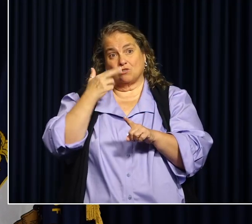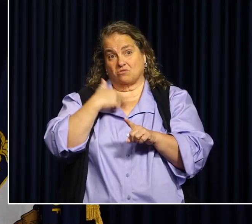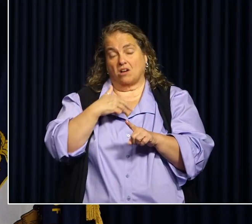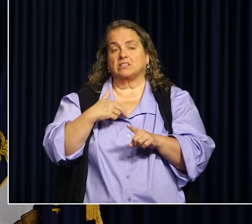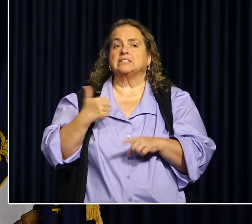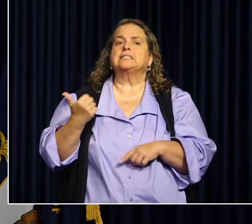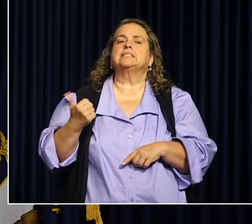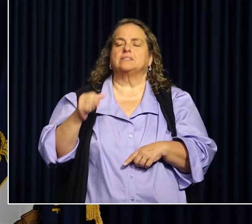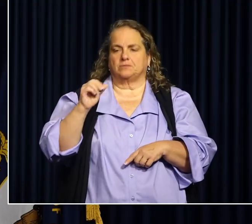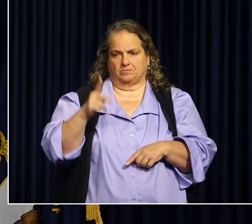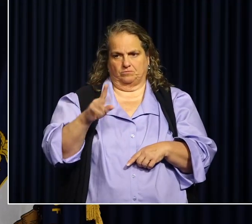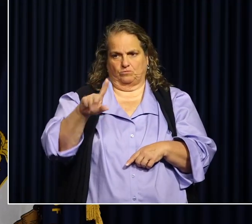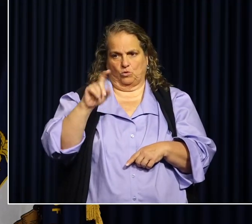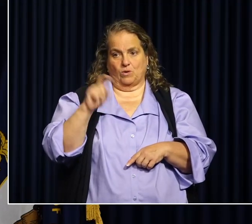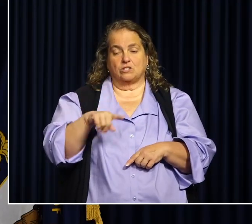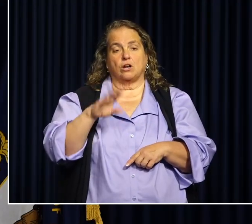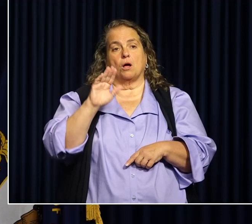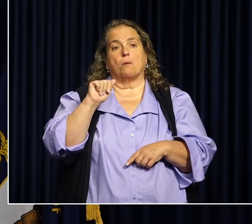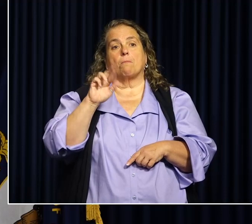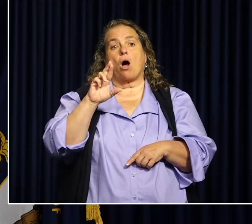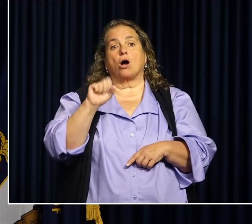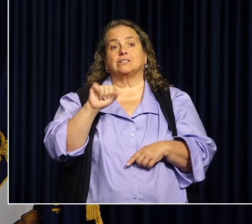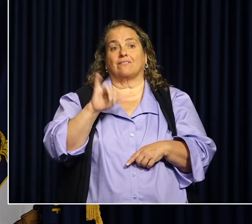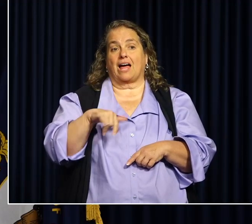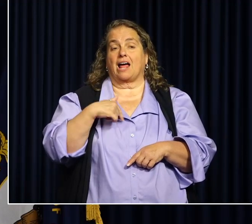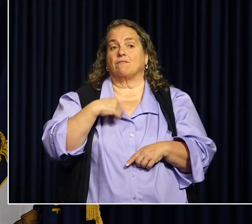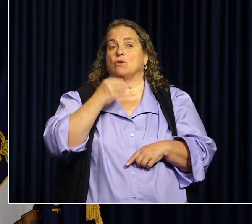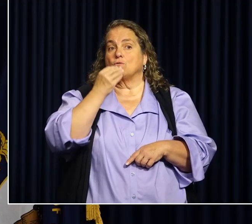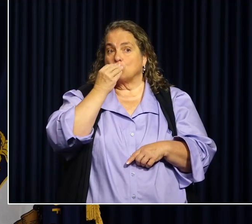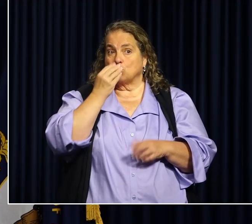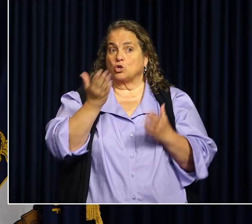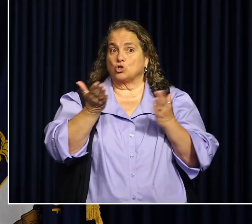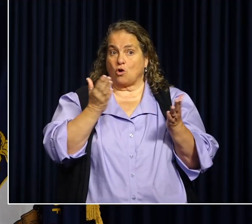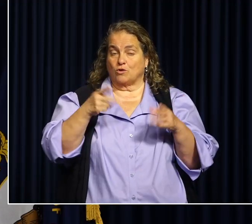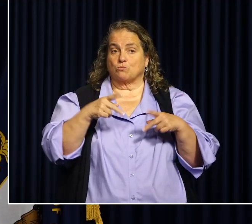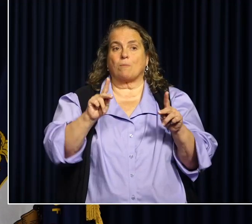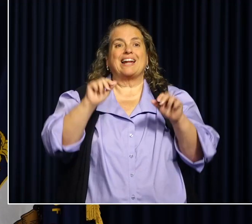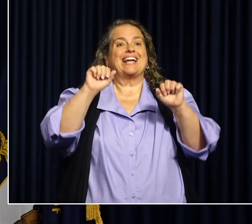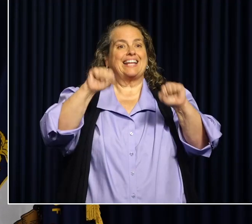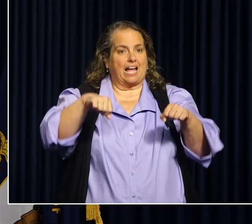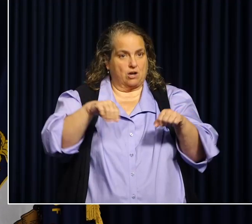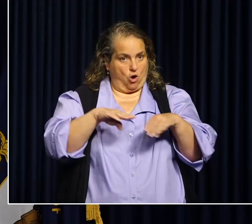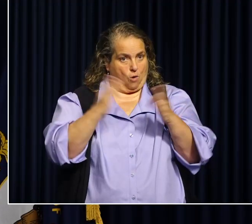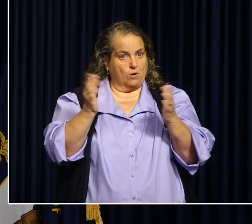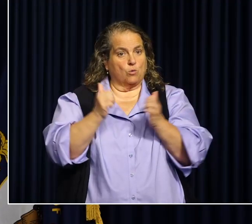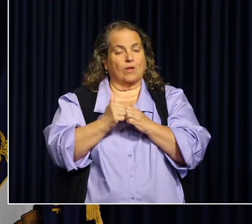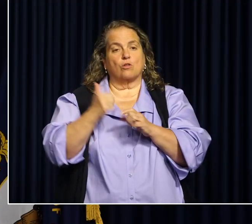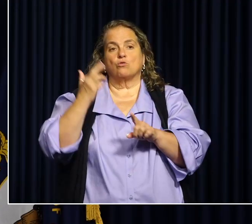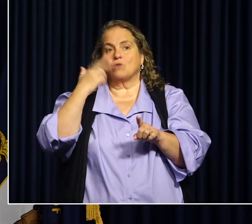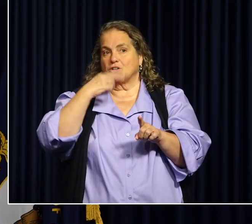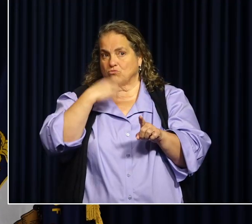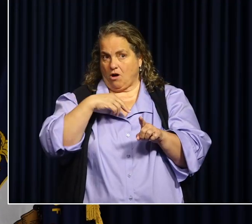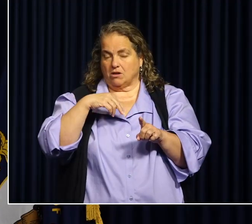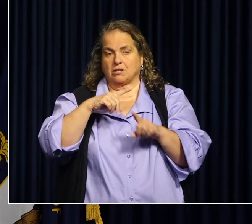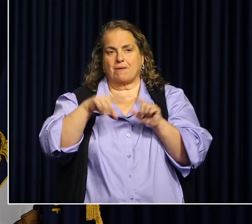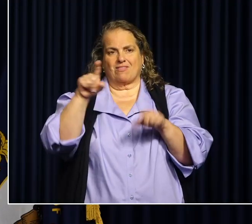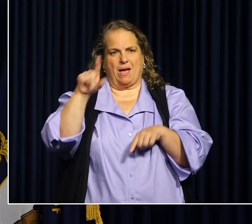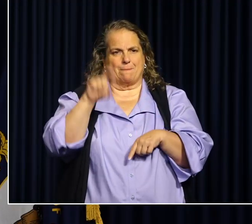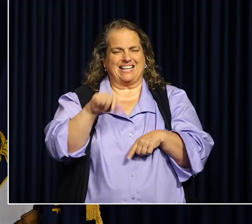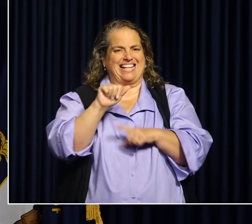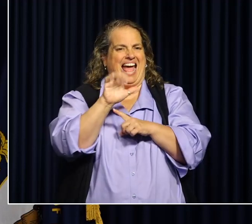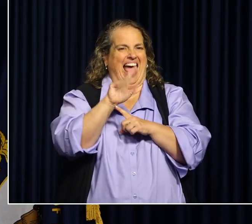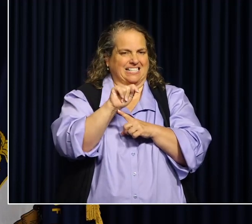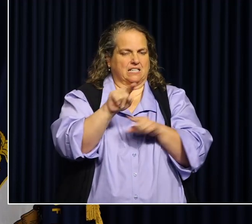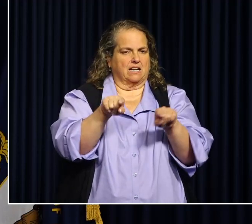also serve food or have a food service permit can open along with restaurants, but they've got to act like a